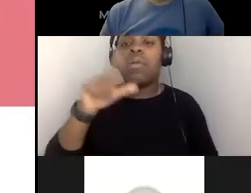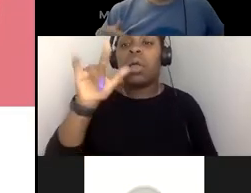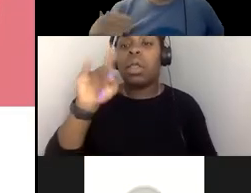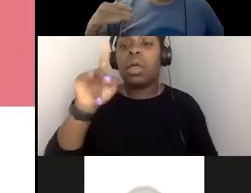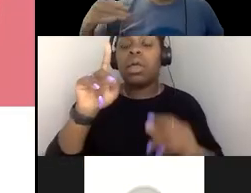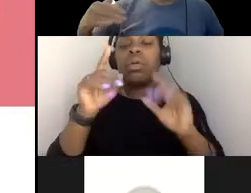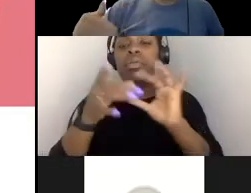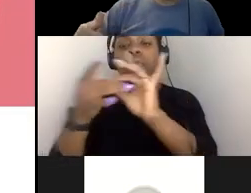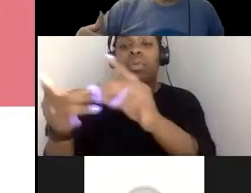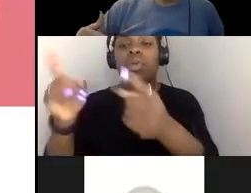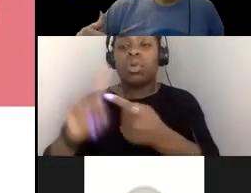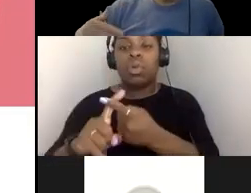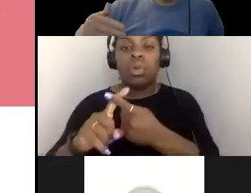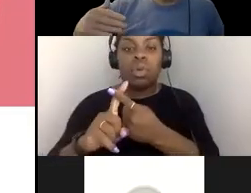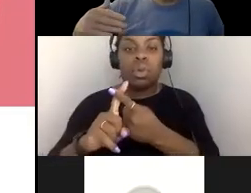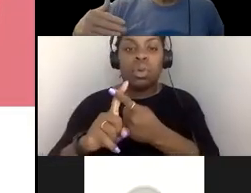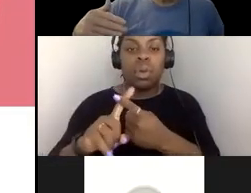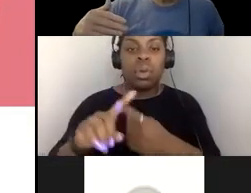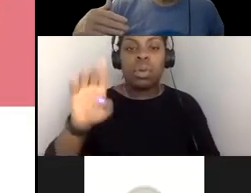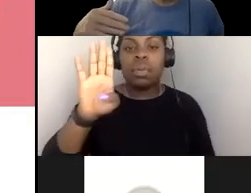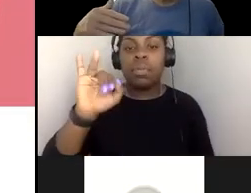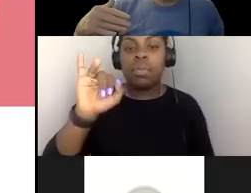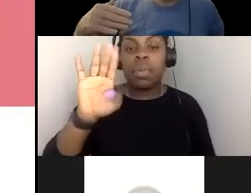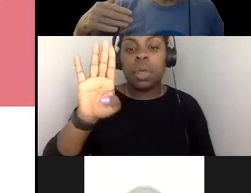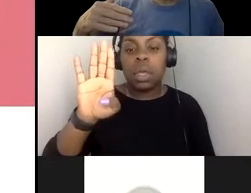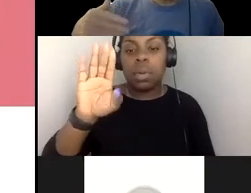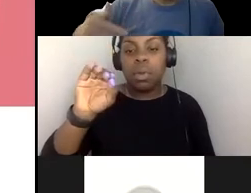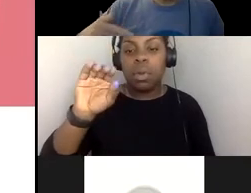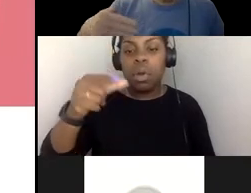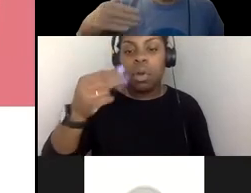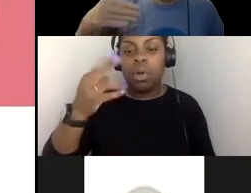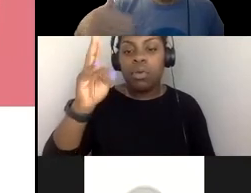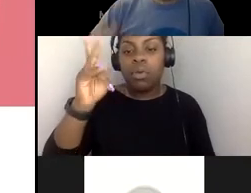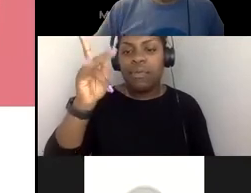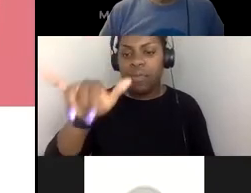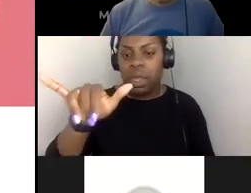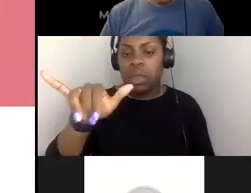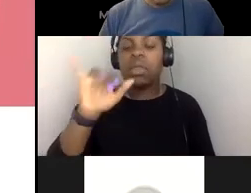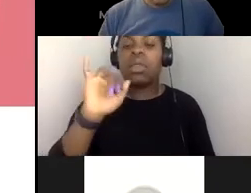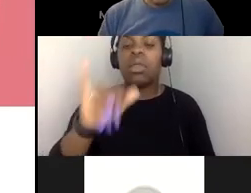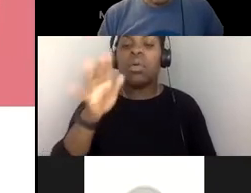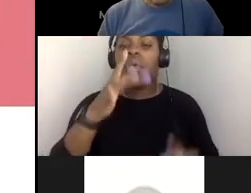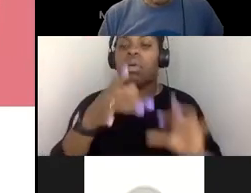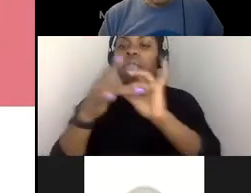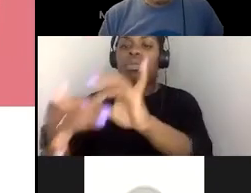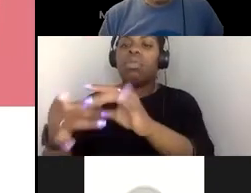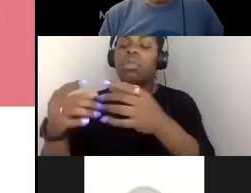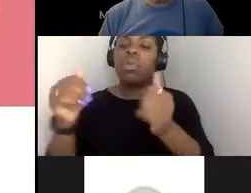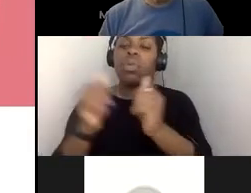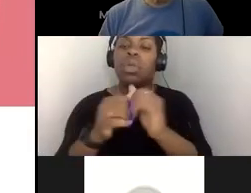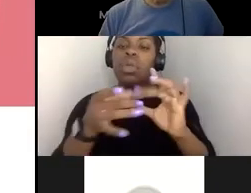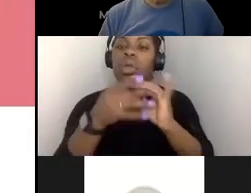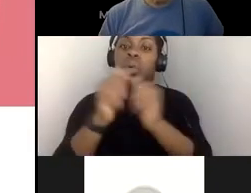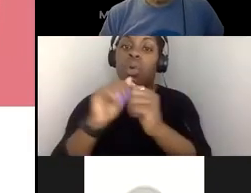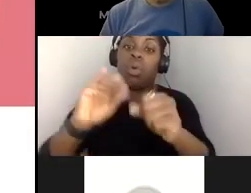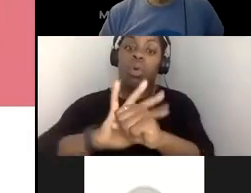our bibliography of electronic monitoring research in relationship to